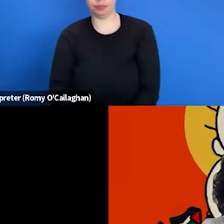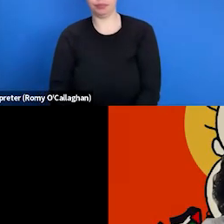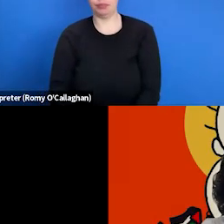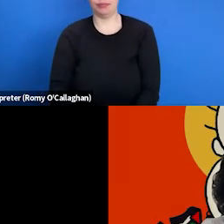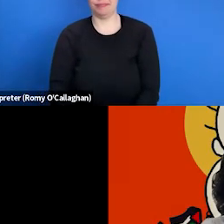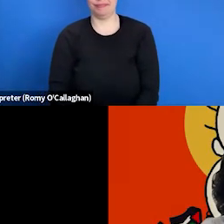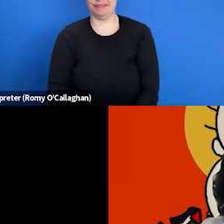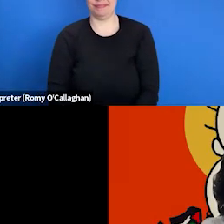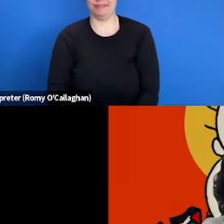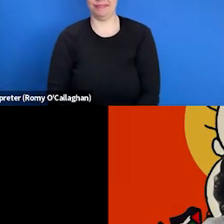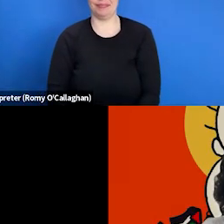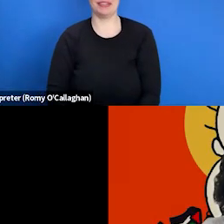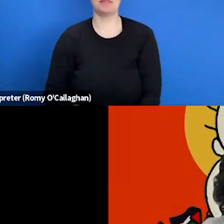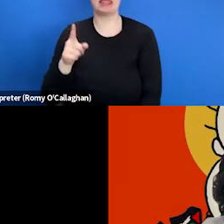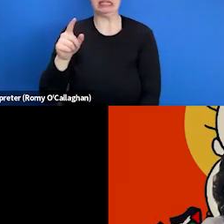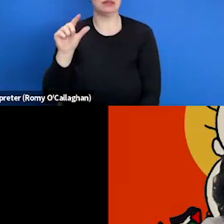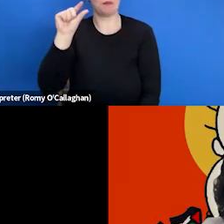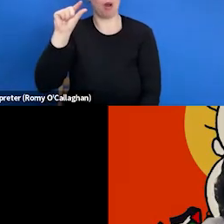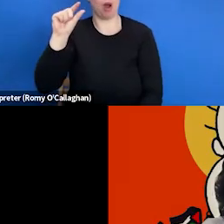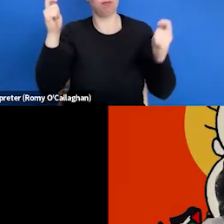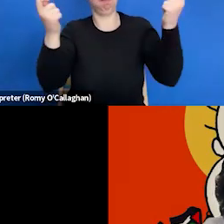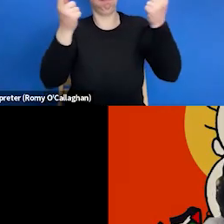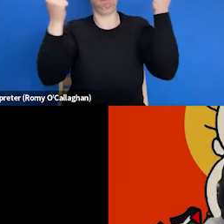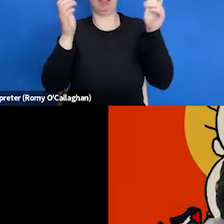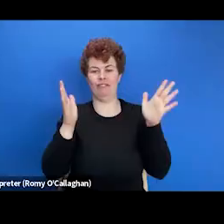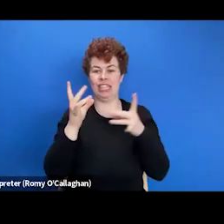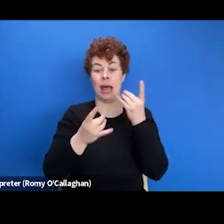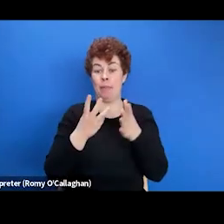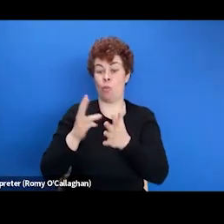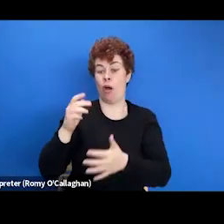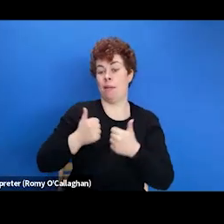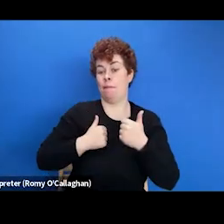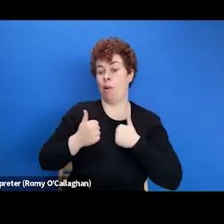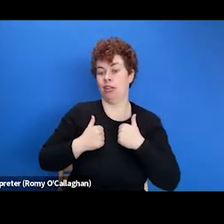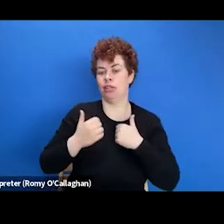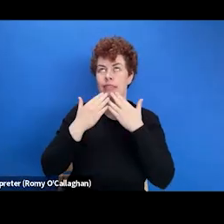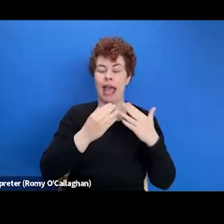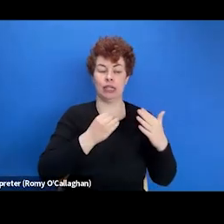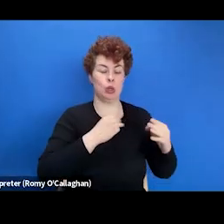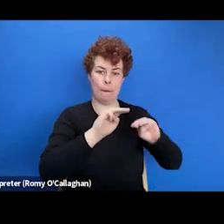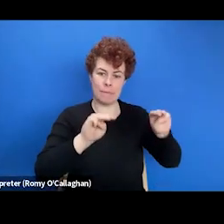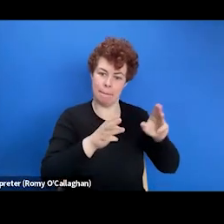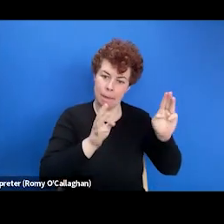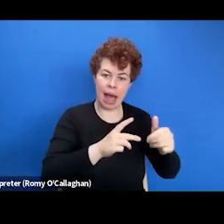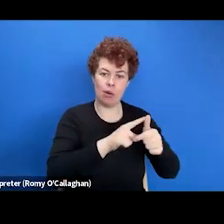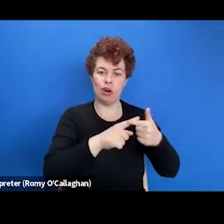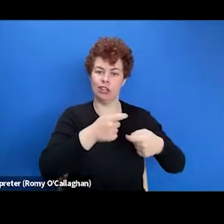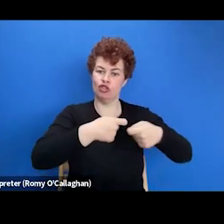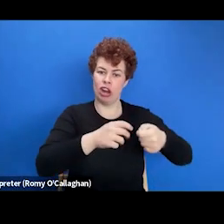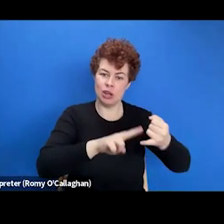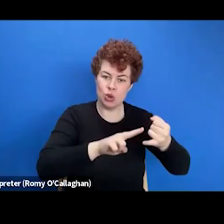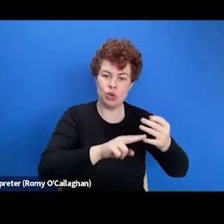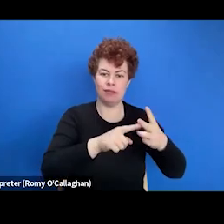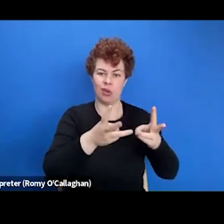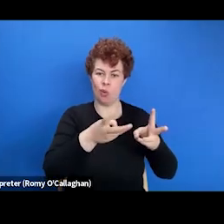that happened very recently in March, thanks to people power, trade union, workers power,